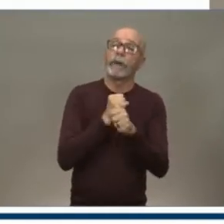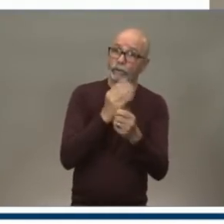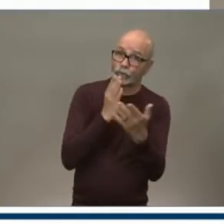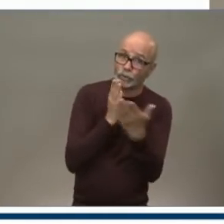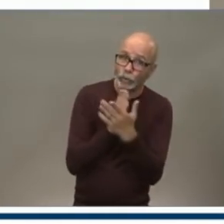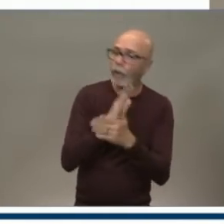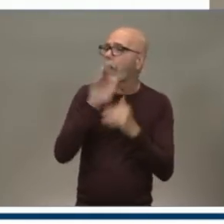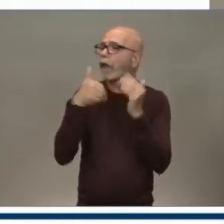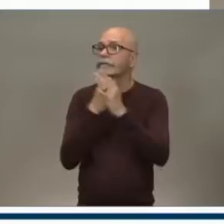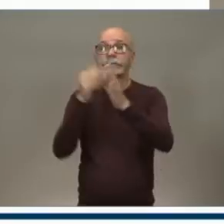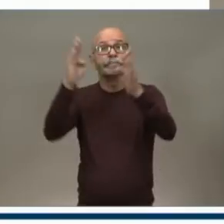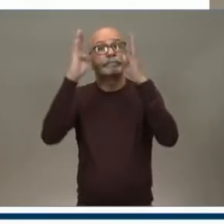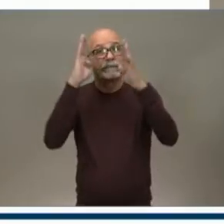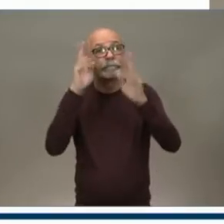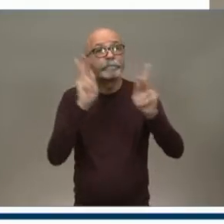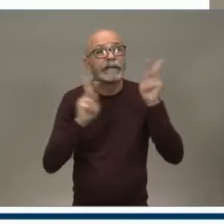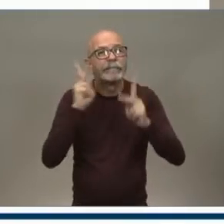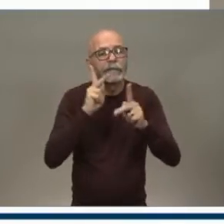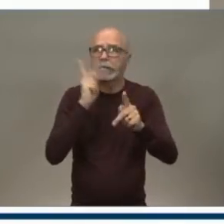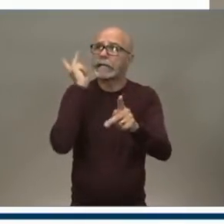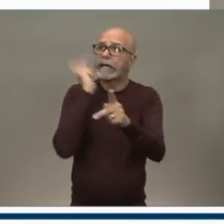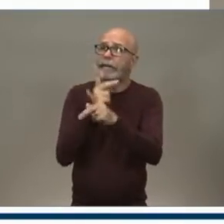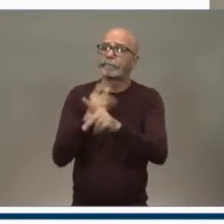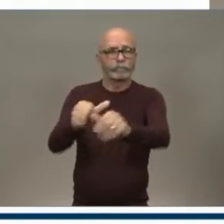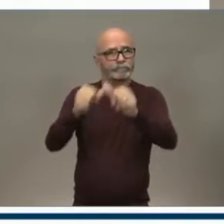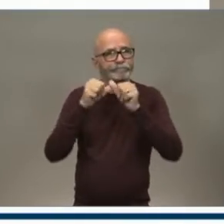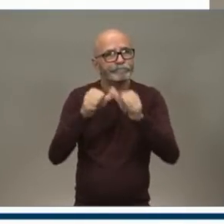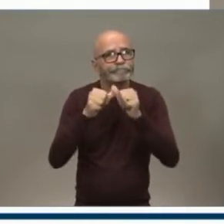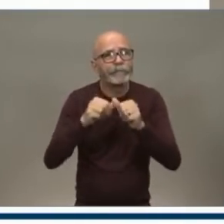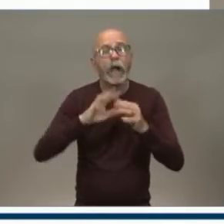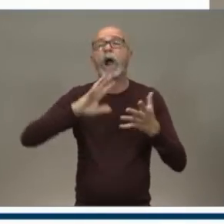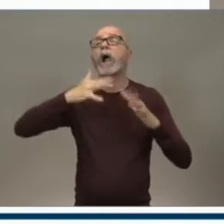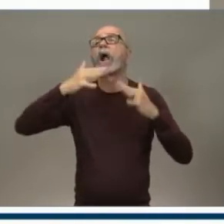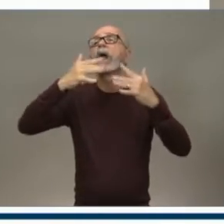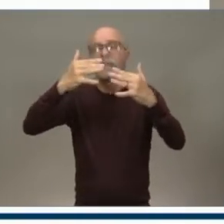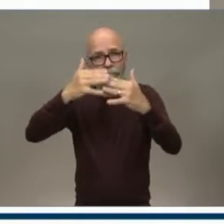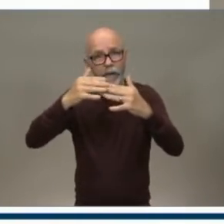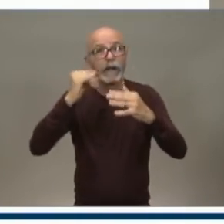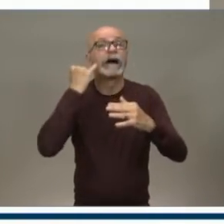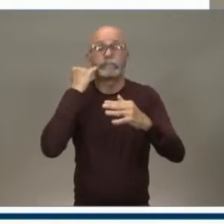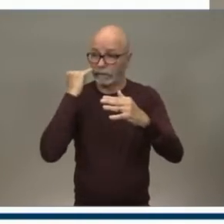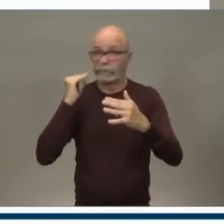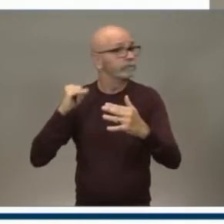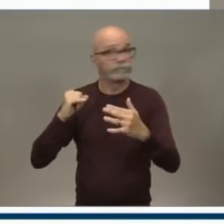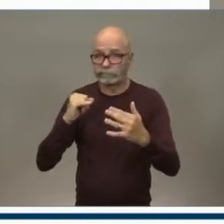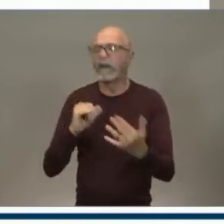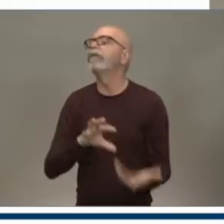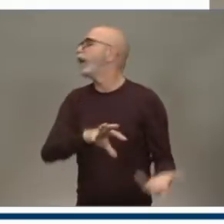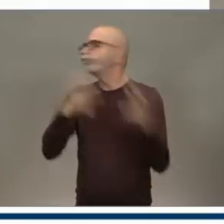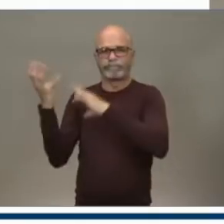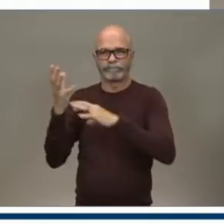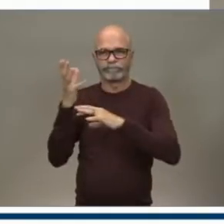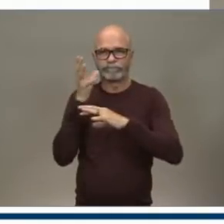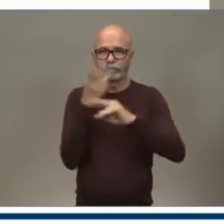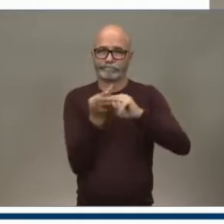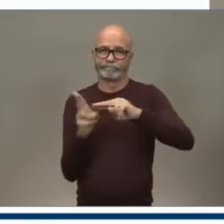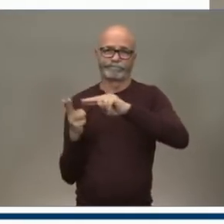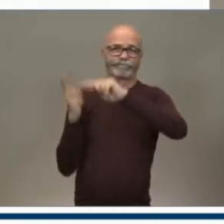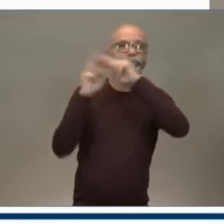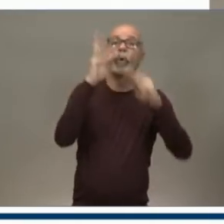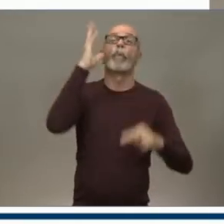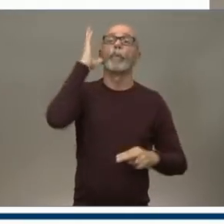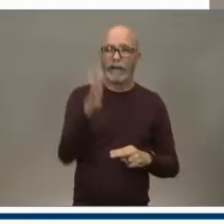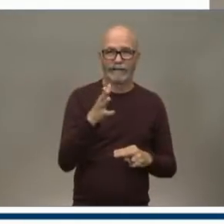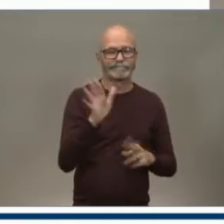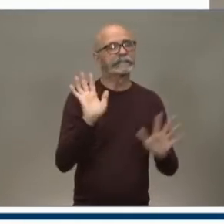difficult to practice. They do require us to make some sacrifices. But I firmly believe that, we're well known in